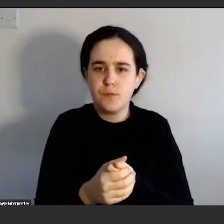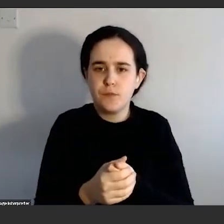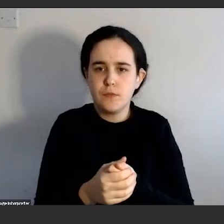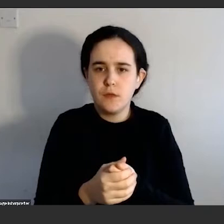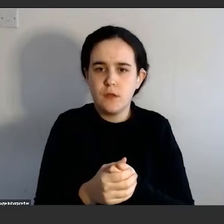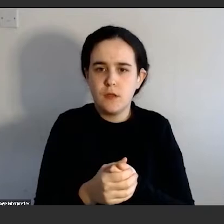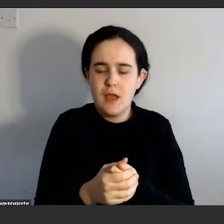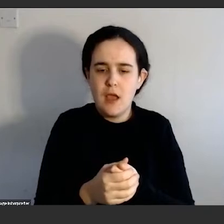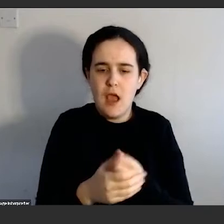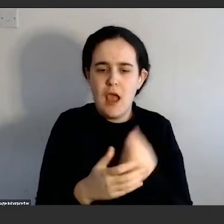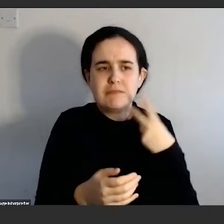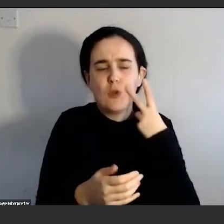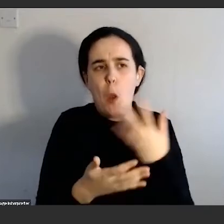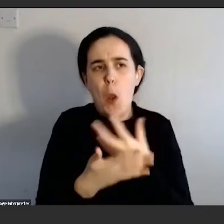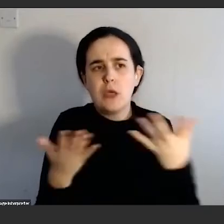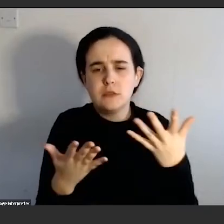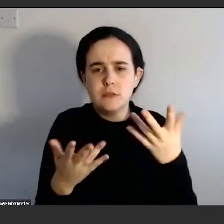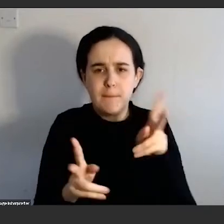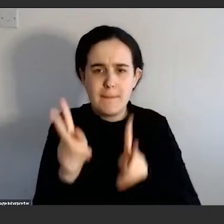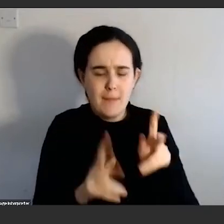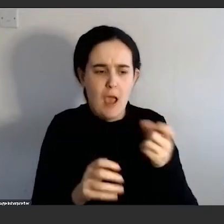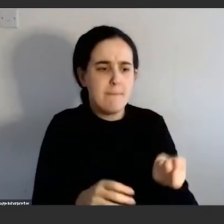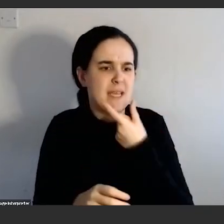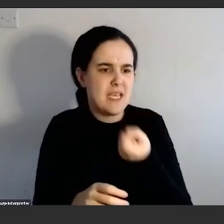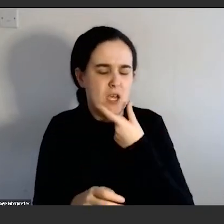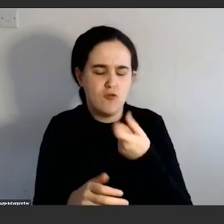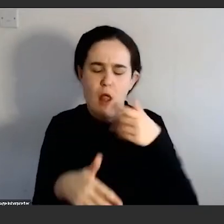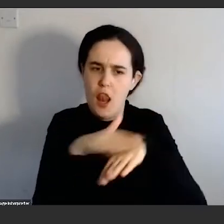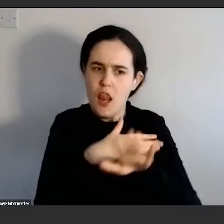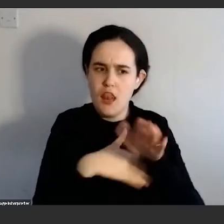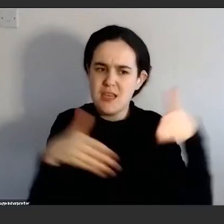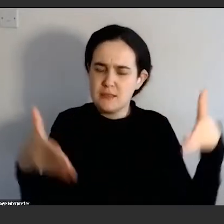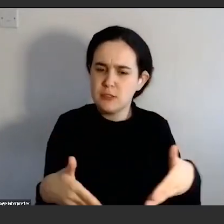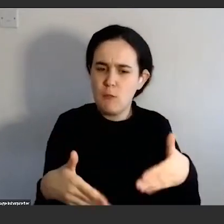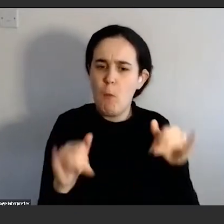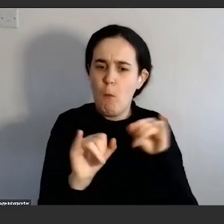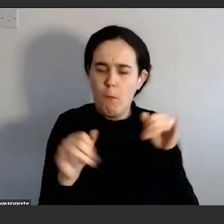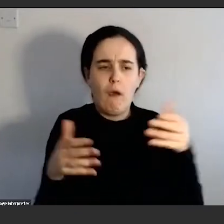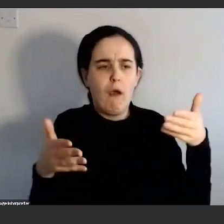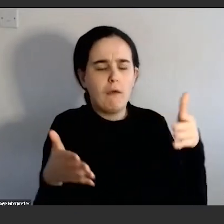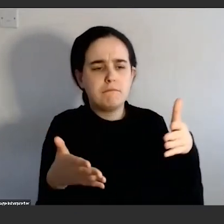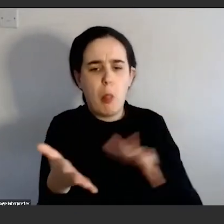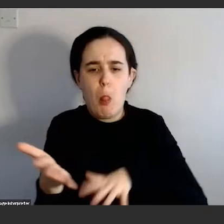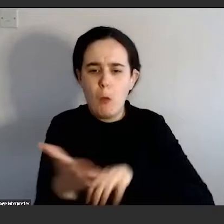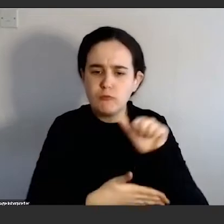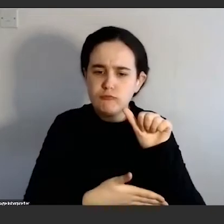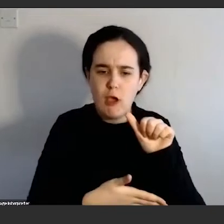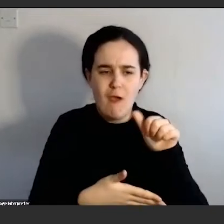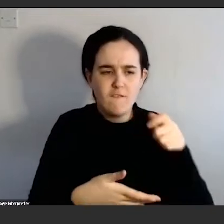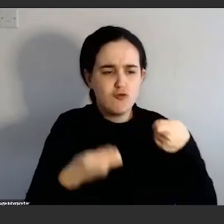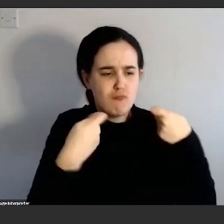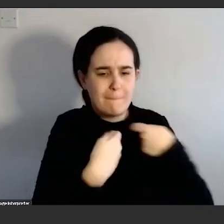mostly medication, and we don't acknowledge the dreadful life stories that people carry with them. So